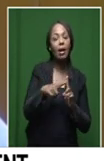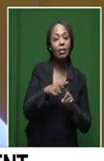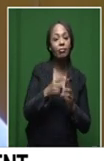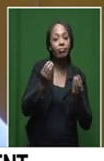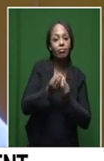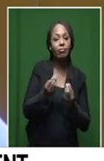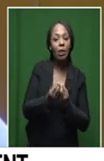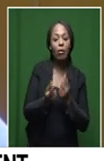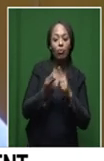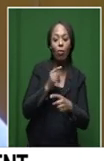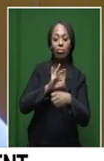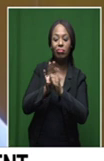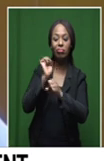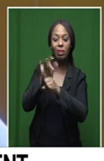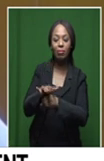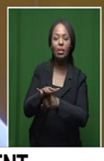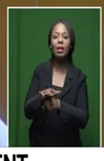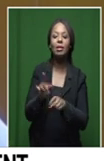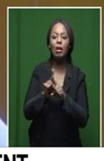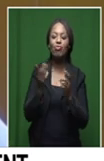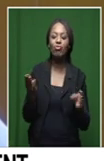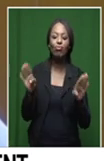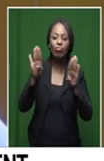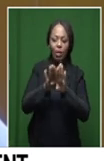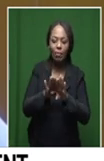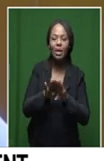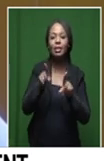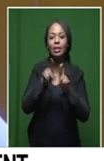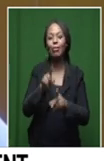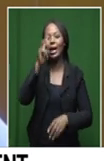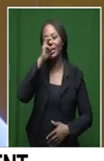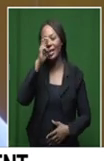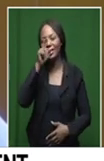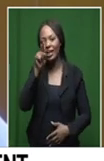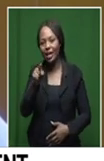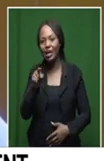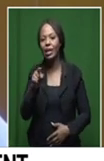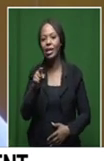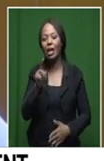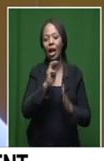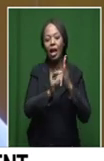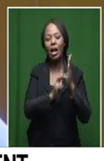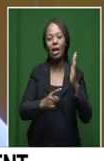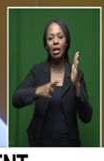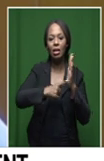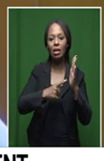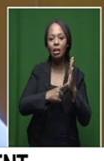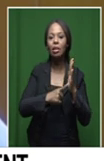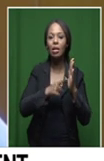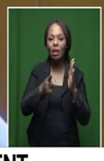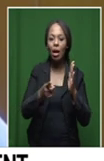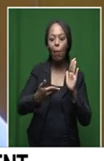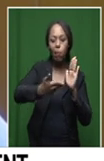the pandemic and the restrictions that have been put in place has been on our children's